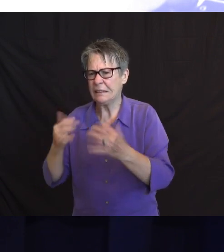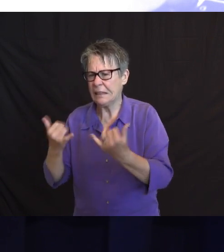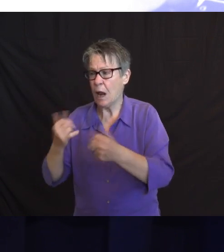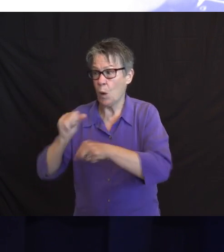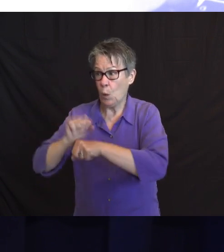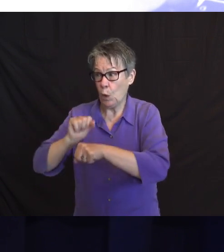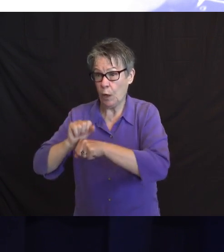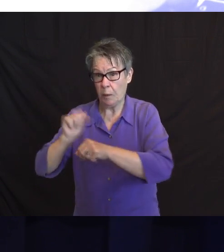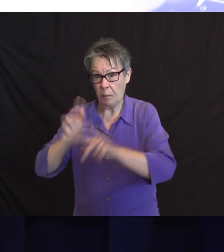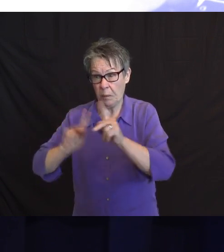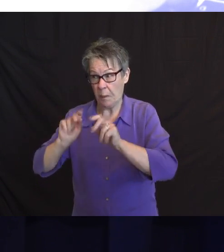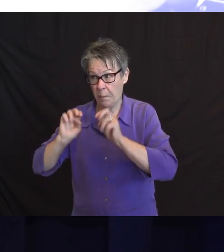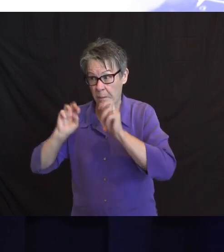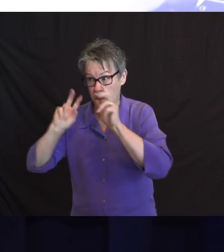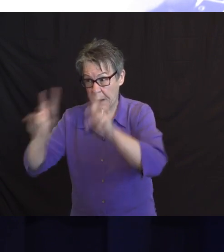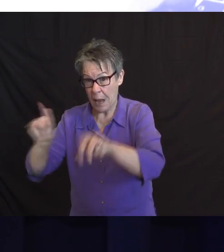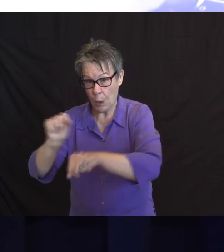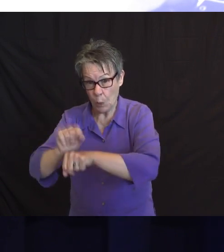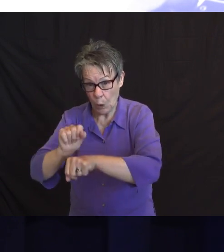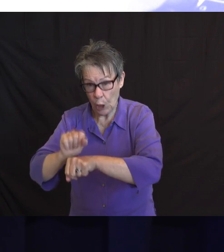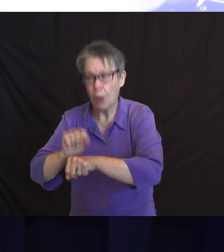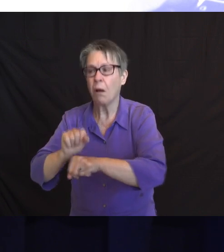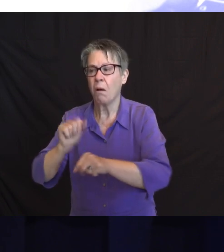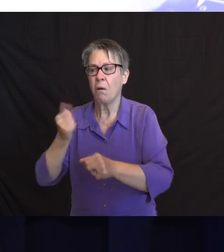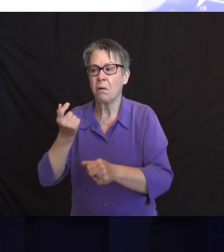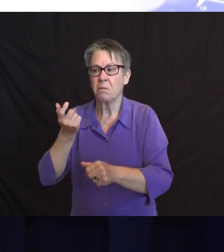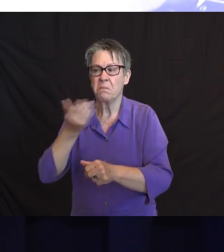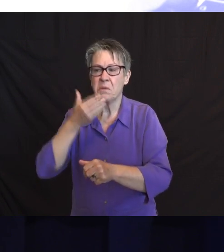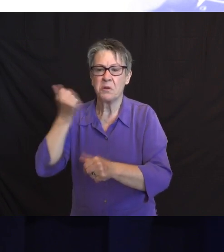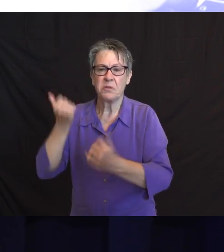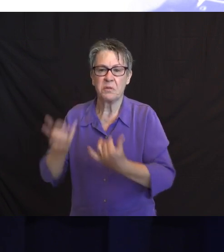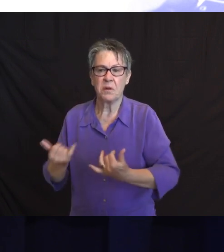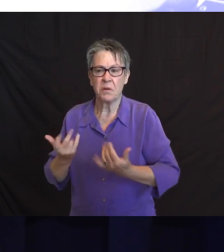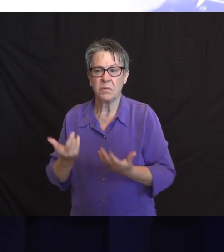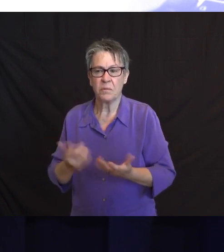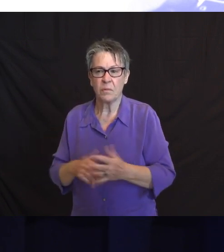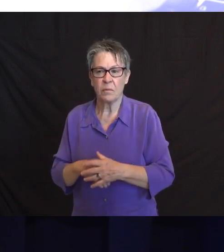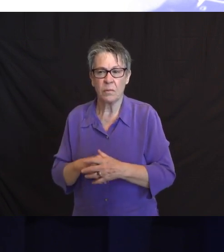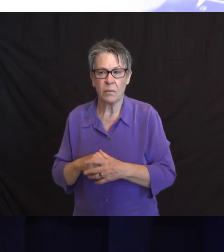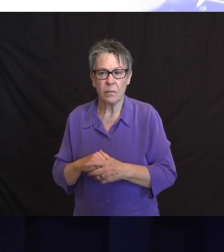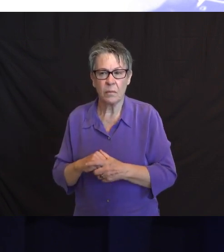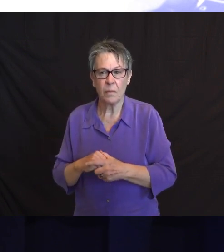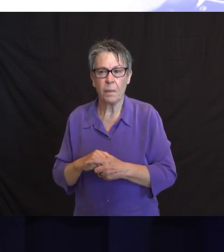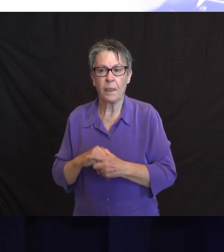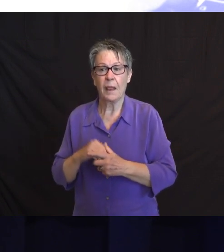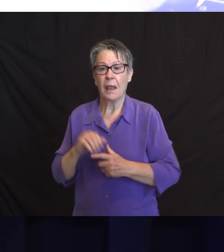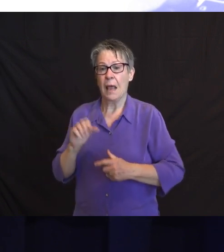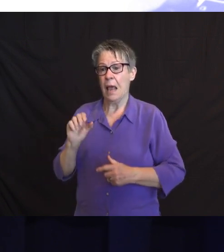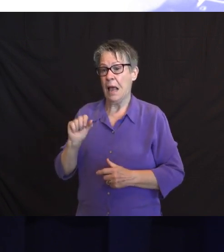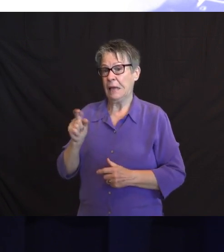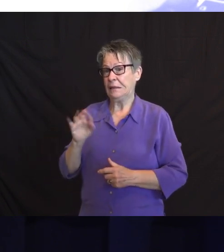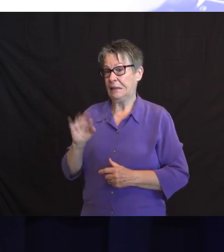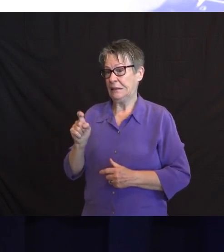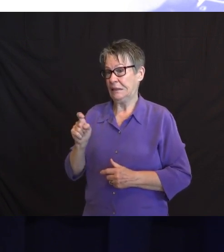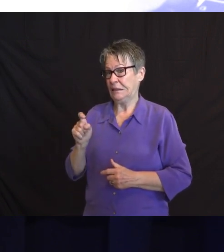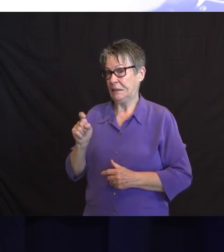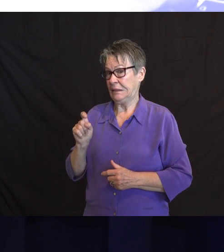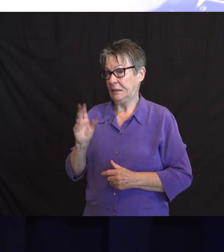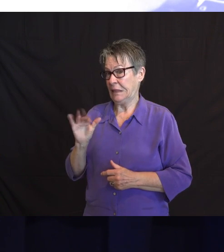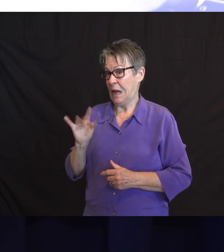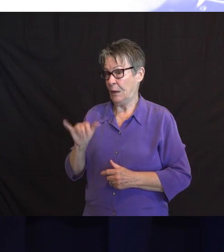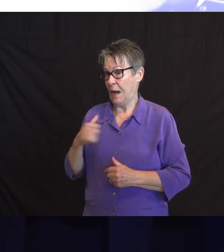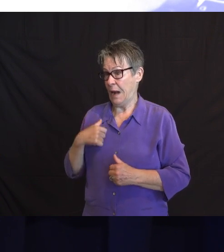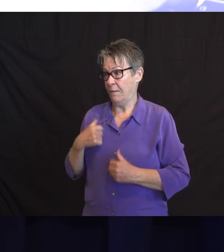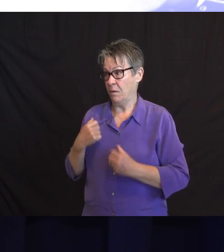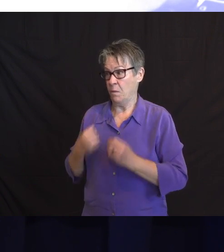No particular reason, except Essex County has the most amount of fatalities of any county in the state, and obviously it got slammed. So please. Yeah, yes. And